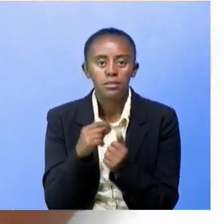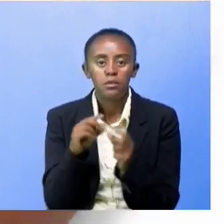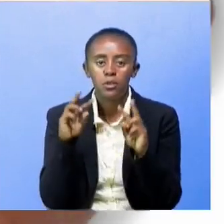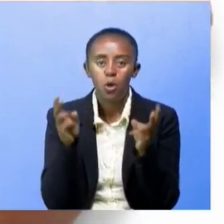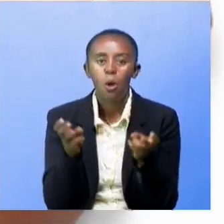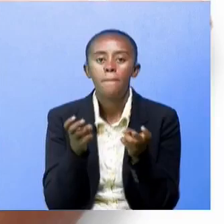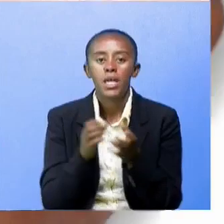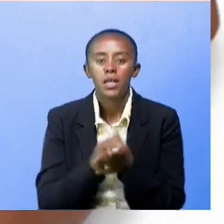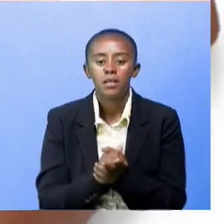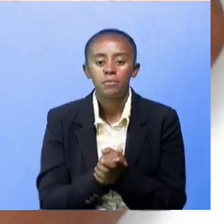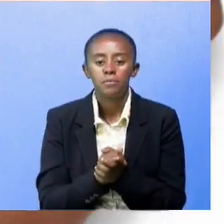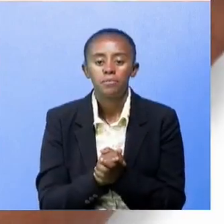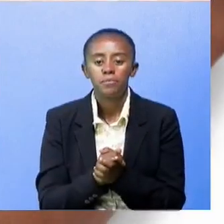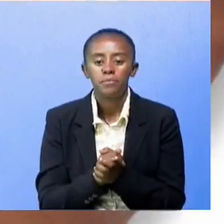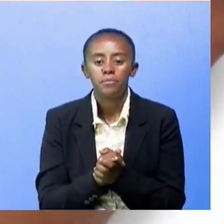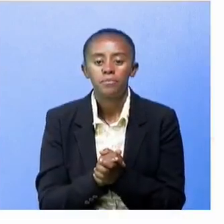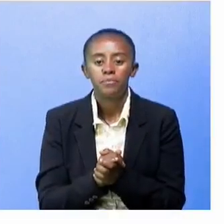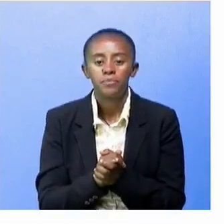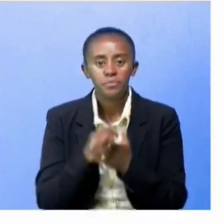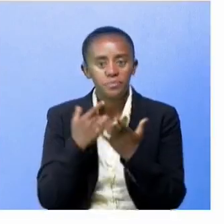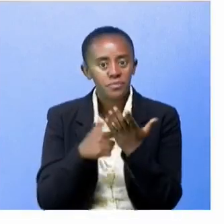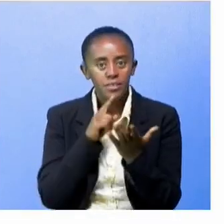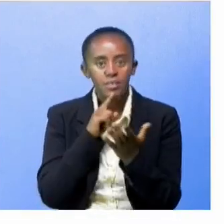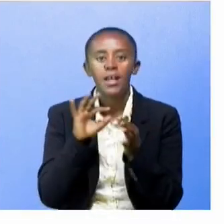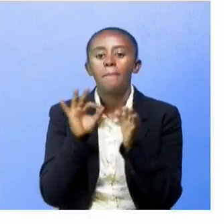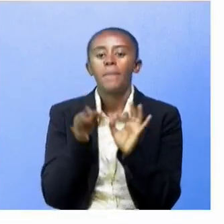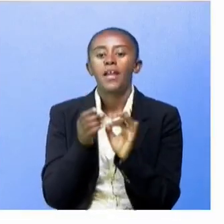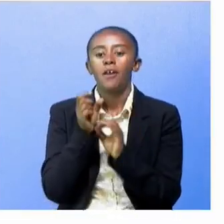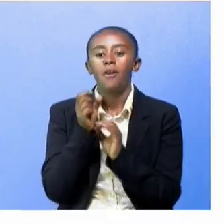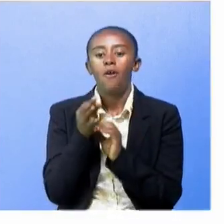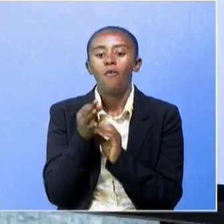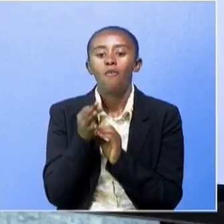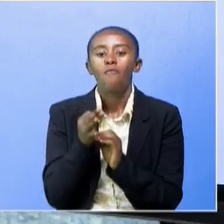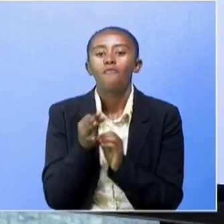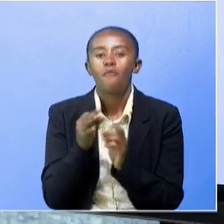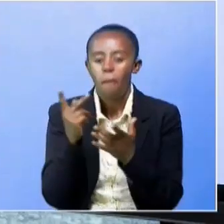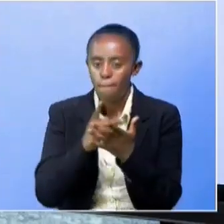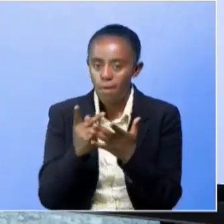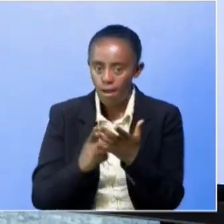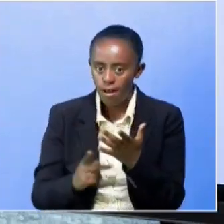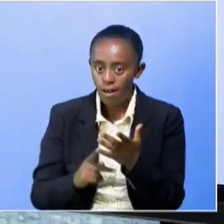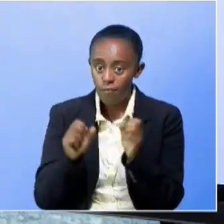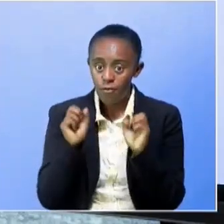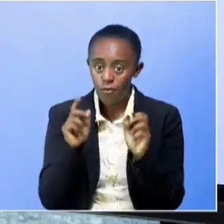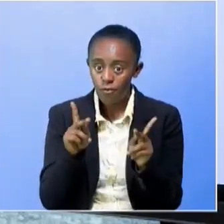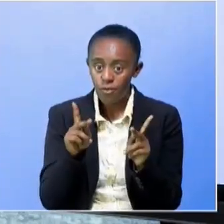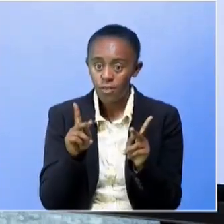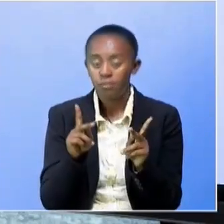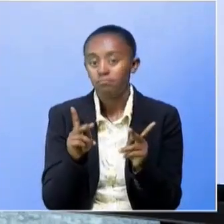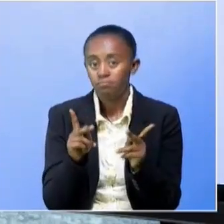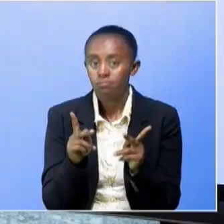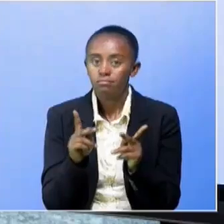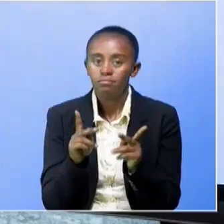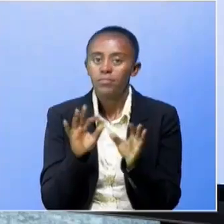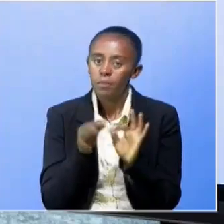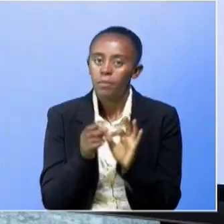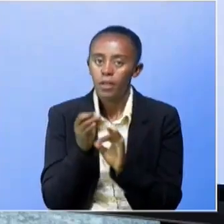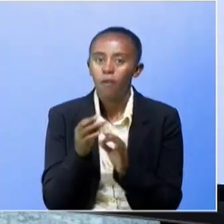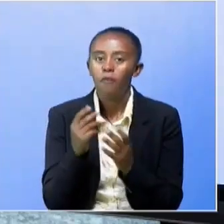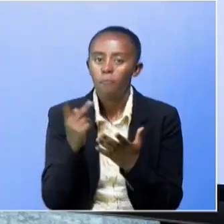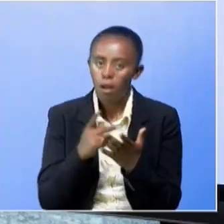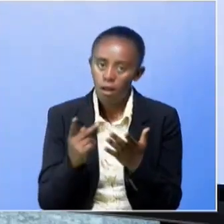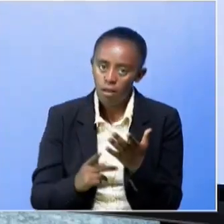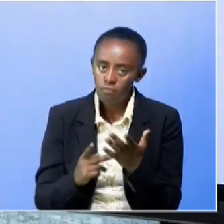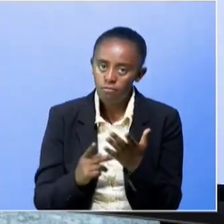topic. This is the meaning of paragraph, okay? This is the meaning of paragraph. So